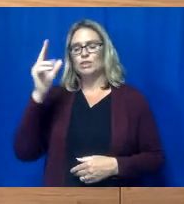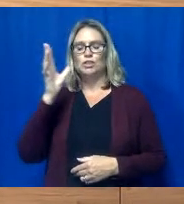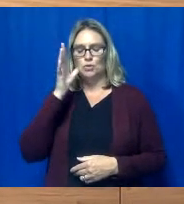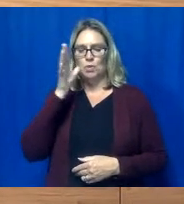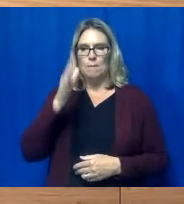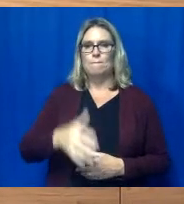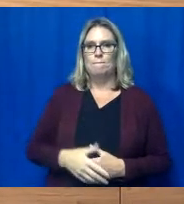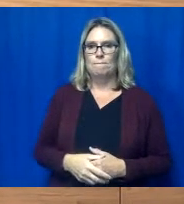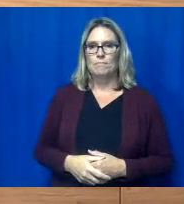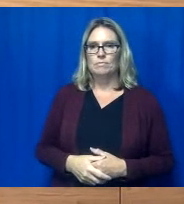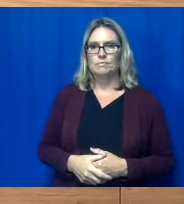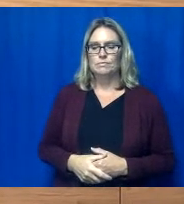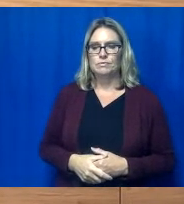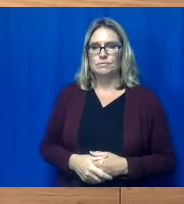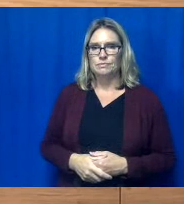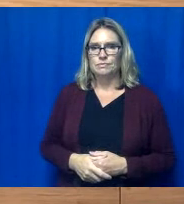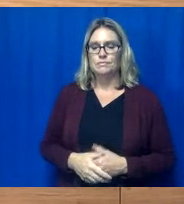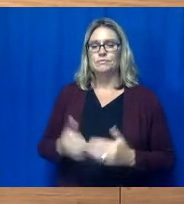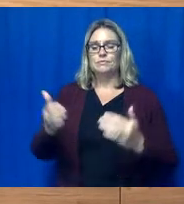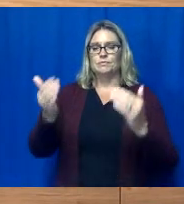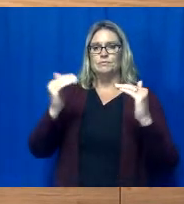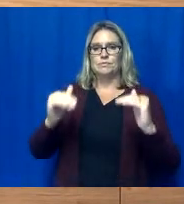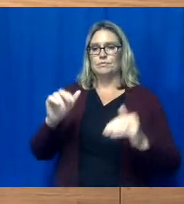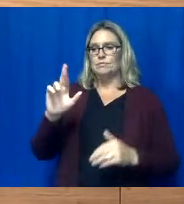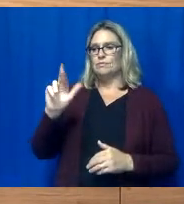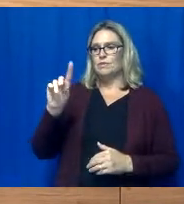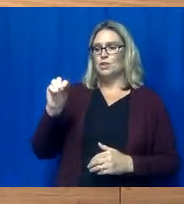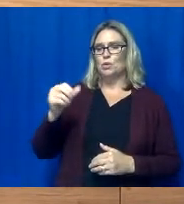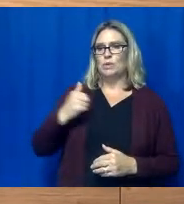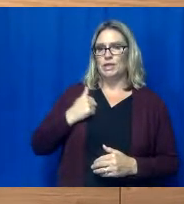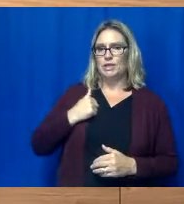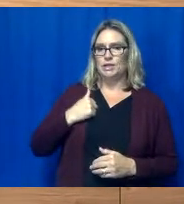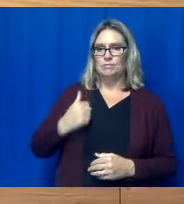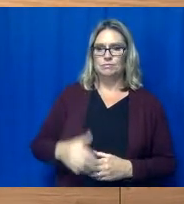Pascal Rochenogue, Radio-Canada.